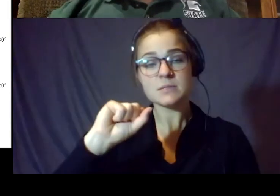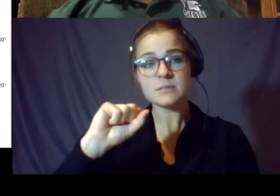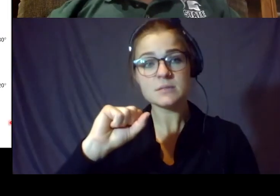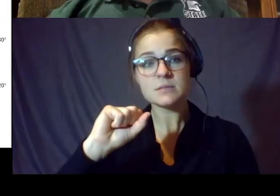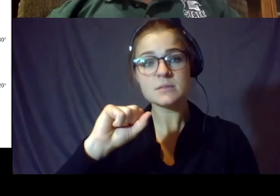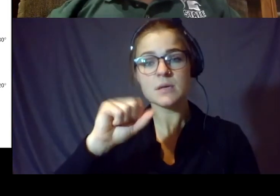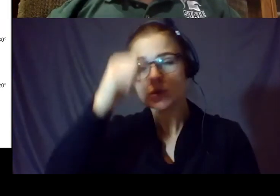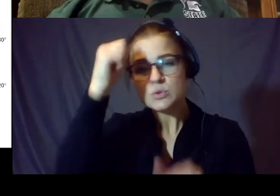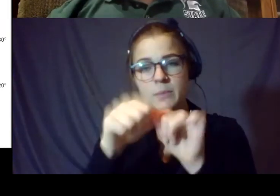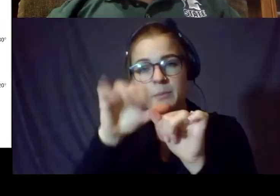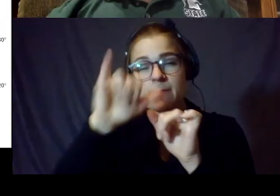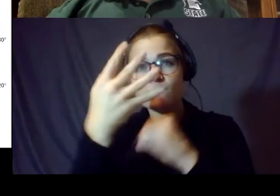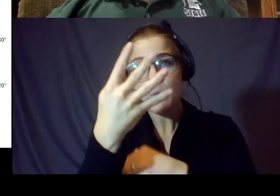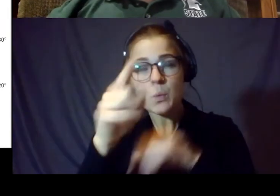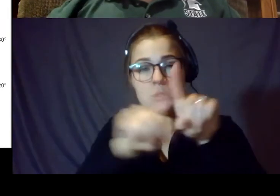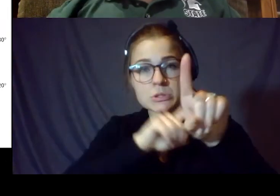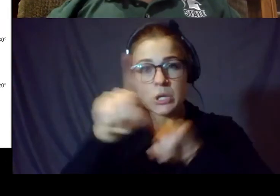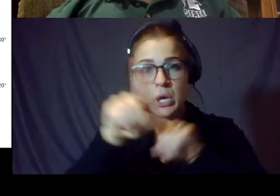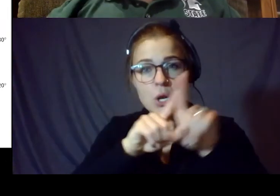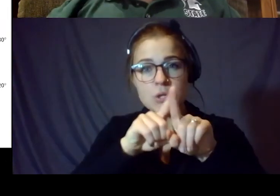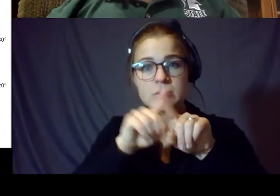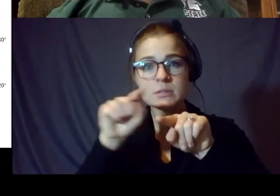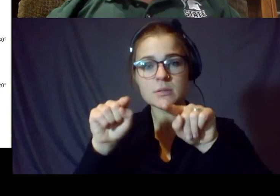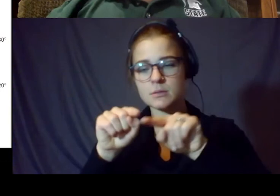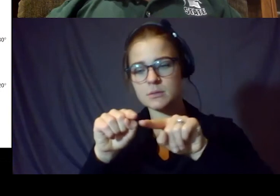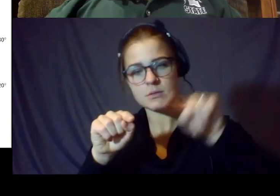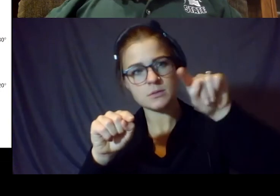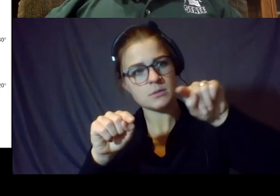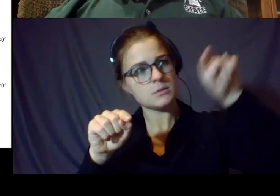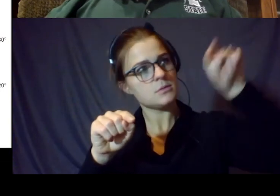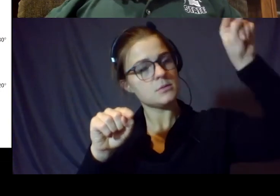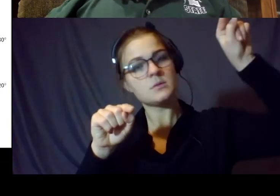those four stars here going on up. All right,